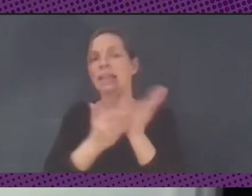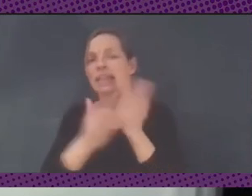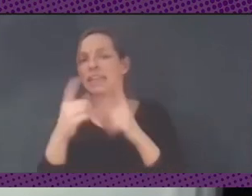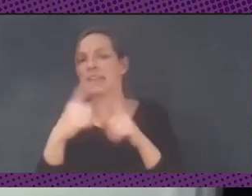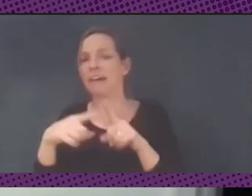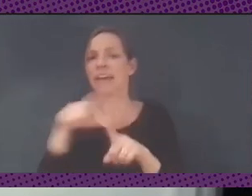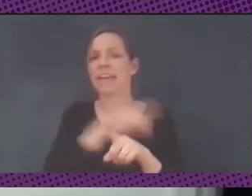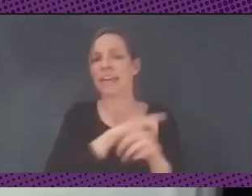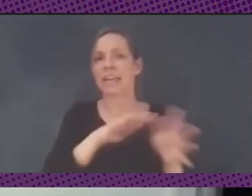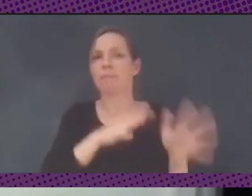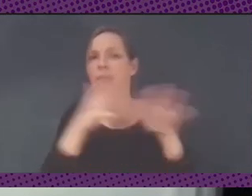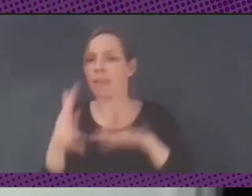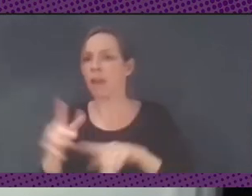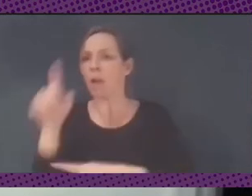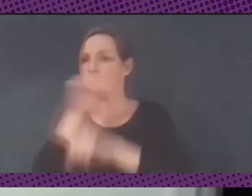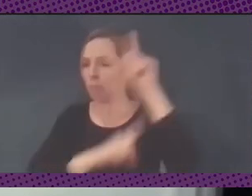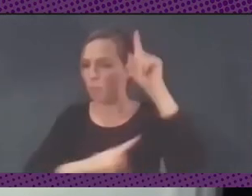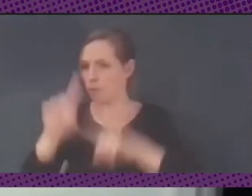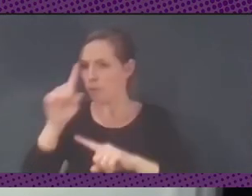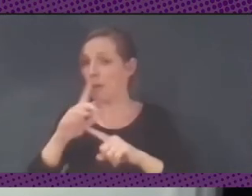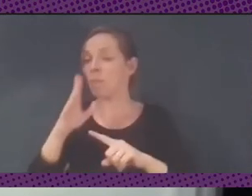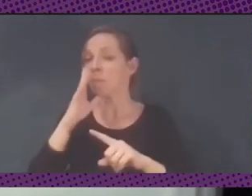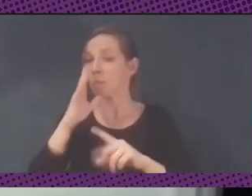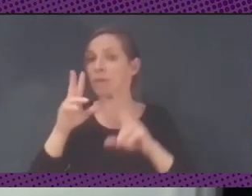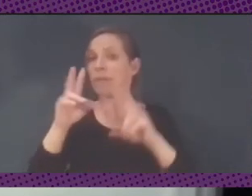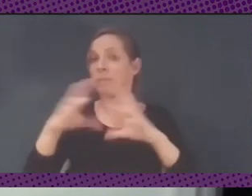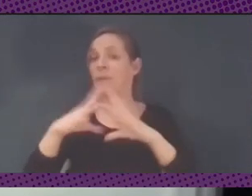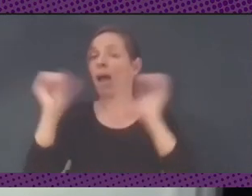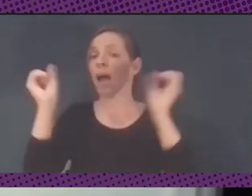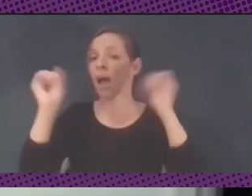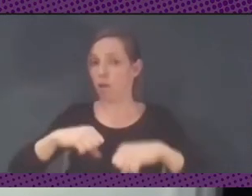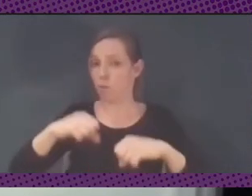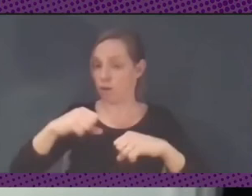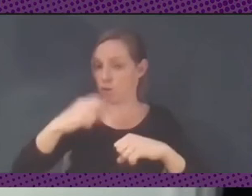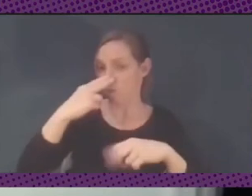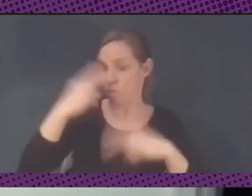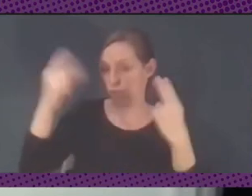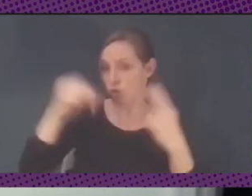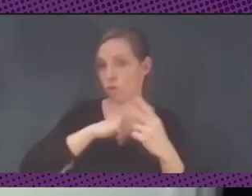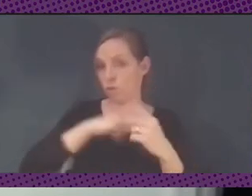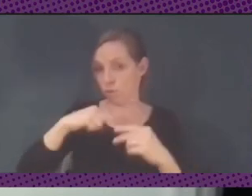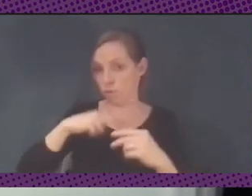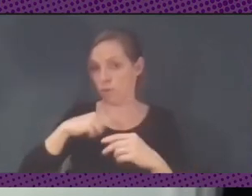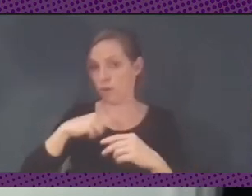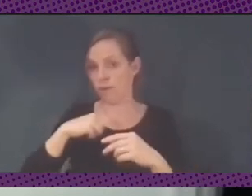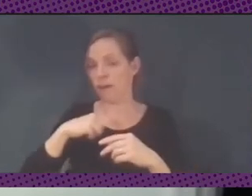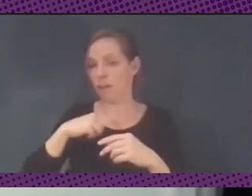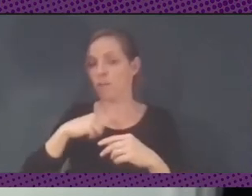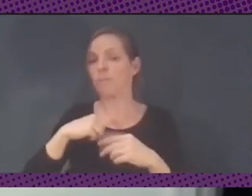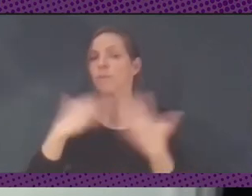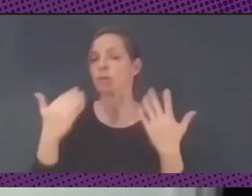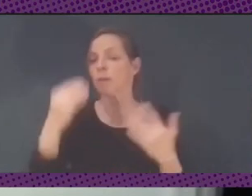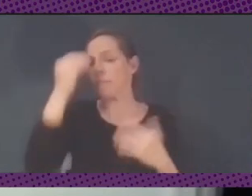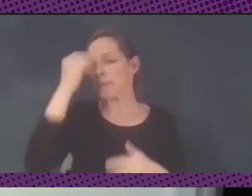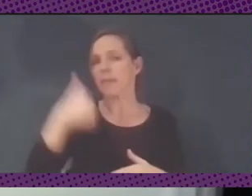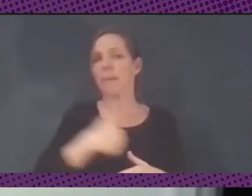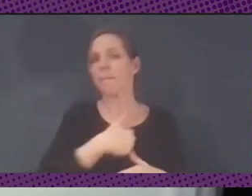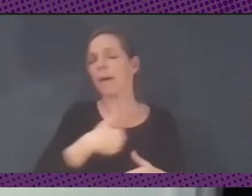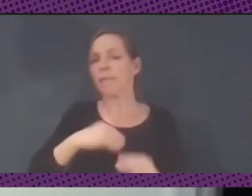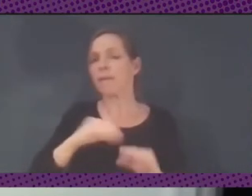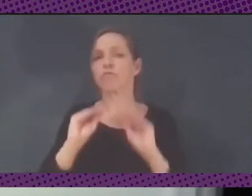which is the role that progressives because you've been very clear that we need some alternatives